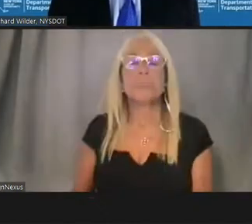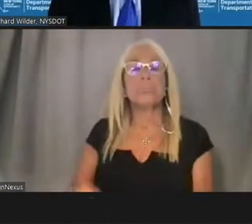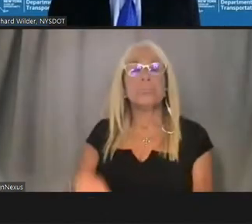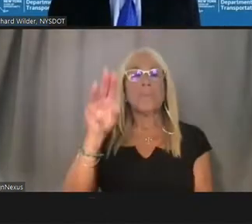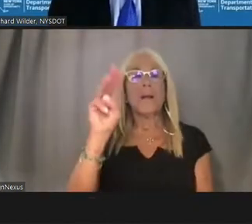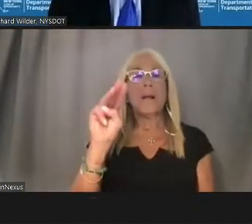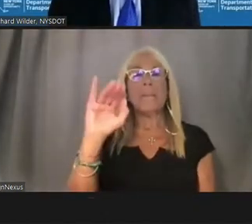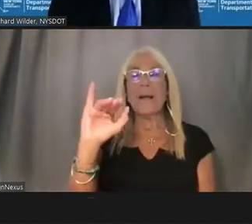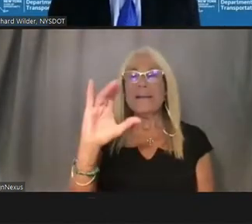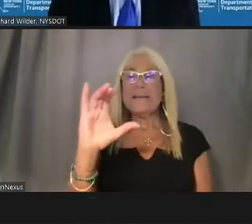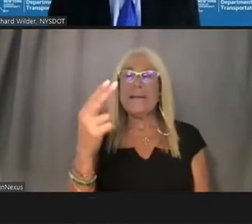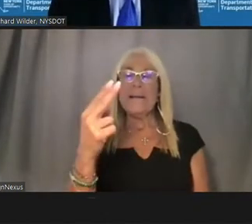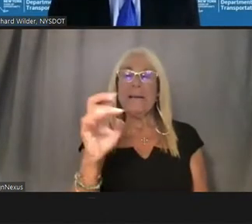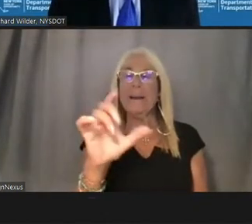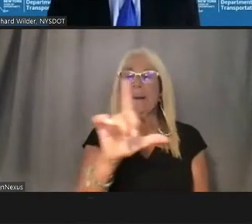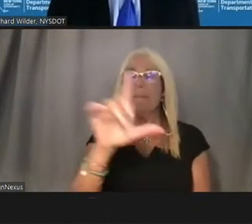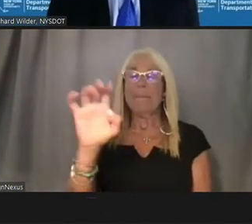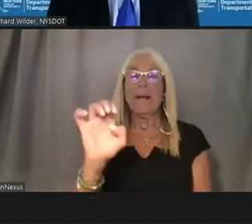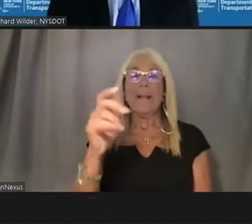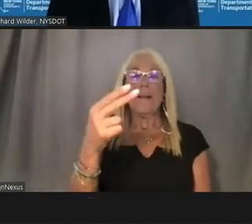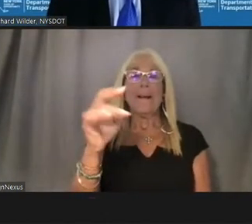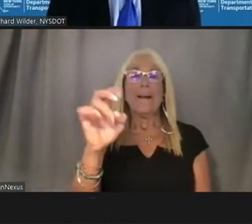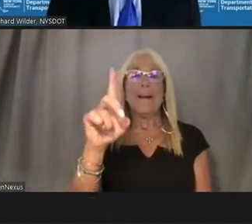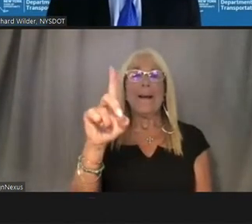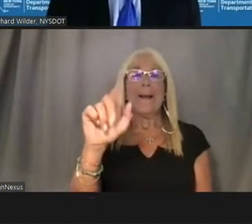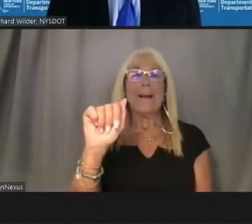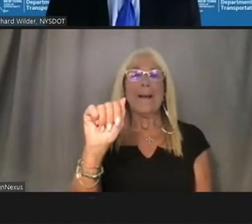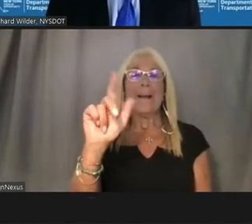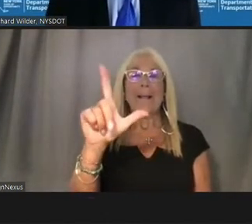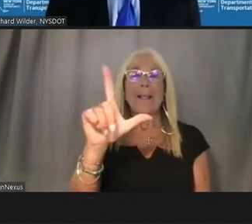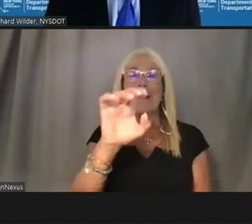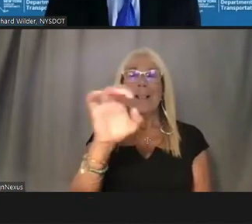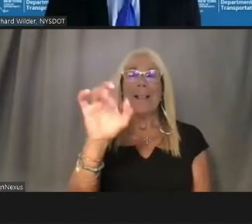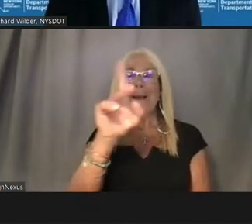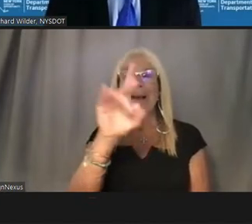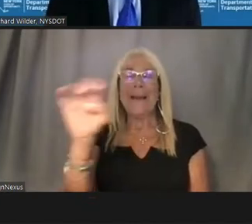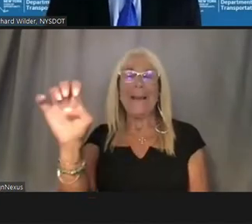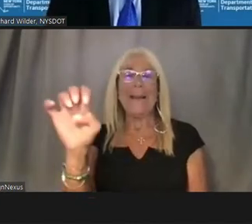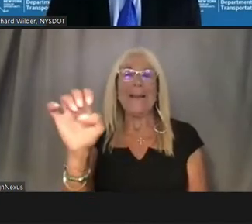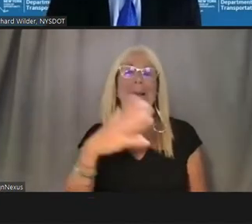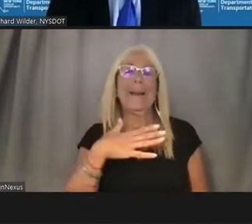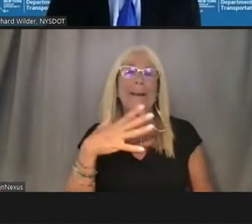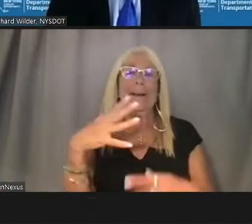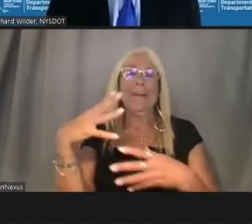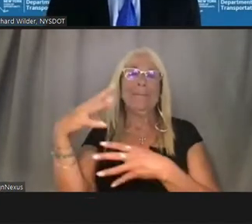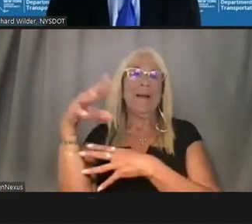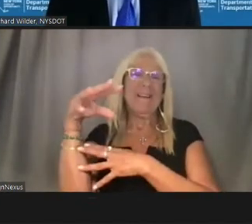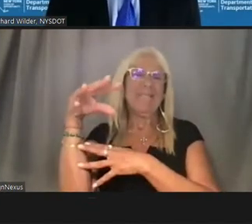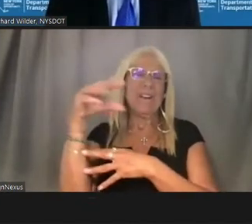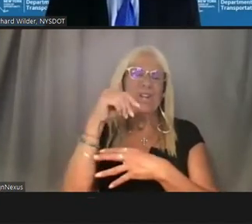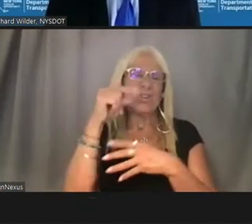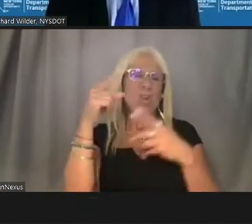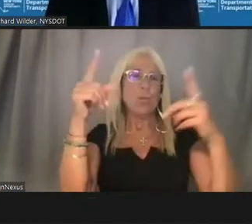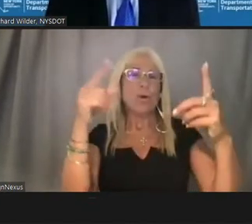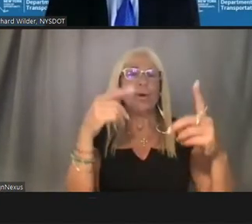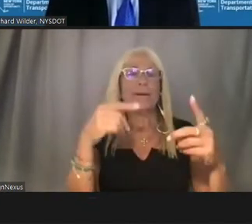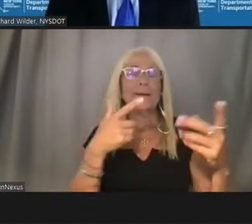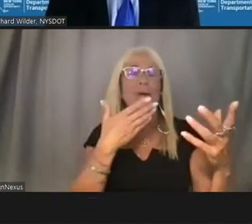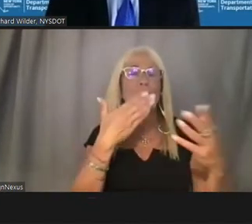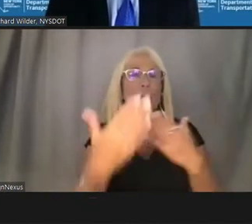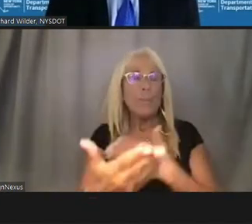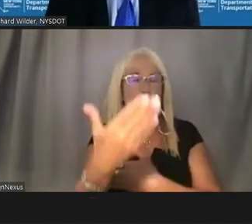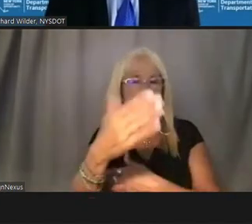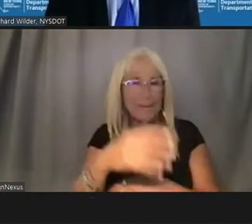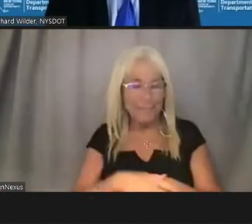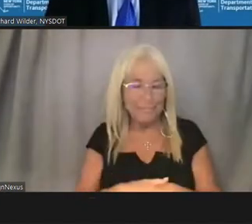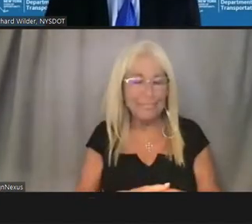hi can you hear me yes we can thank you my video for some reason is not working so I apologize but good morning my name is Michelle